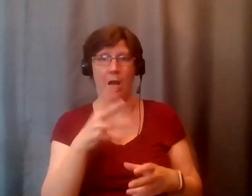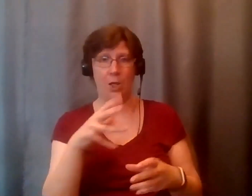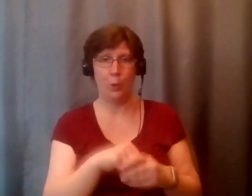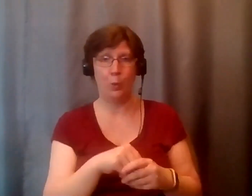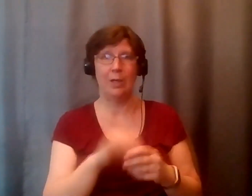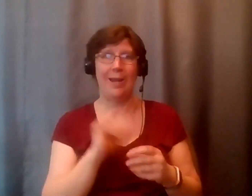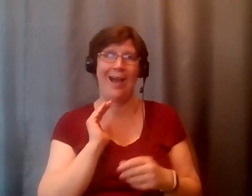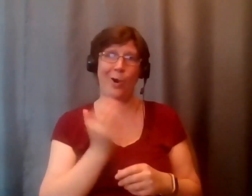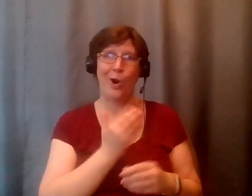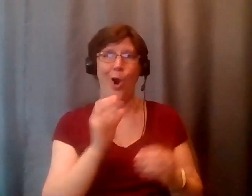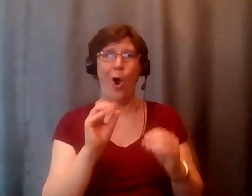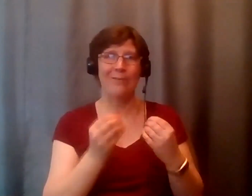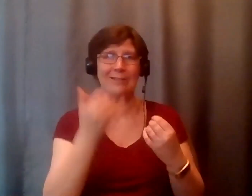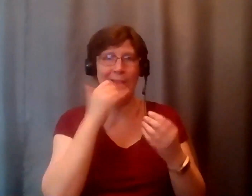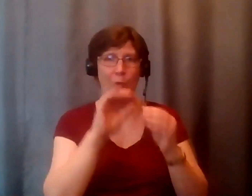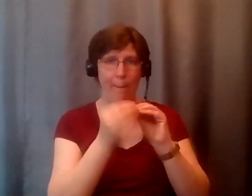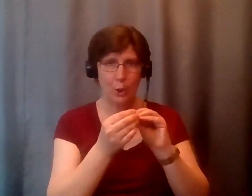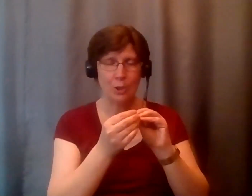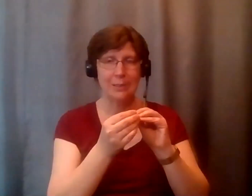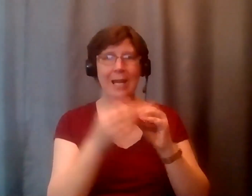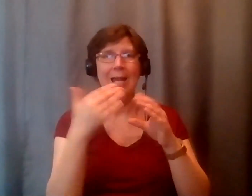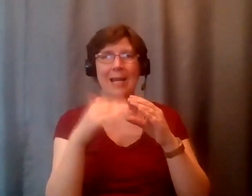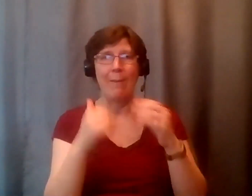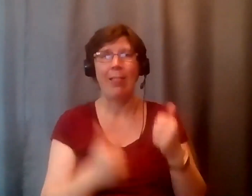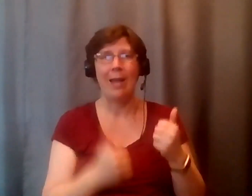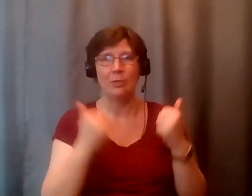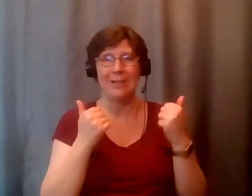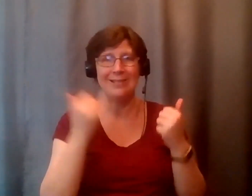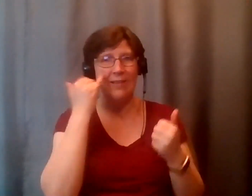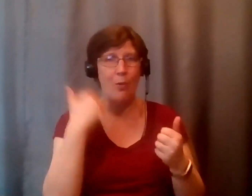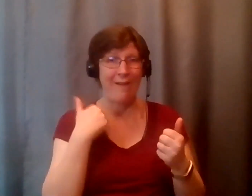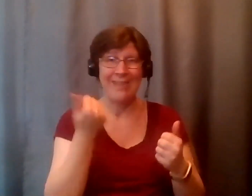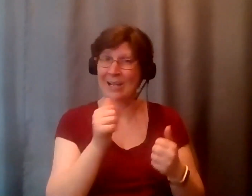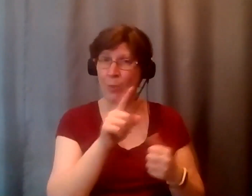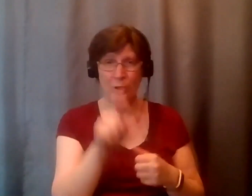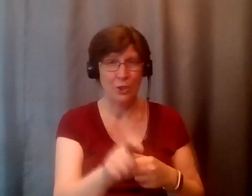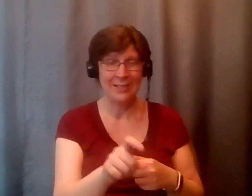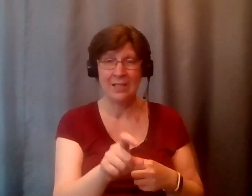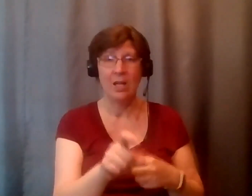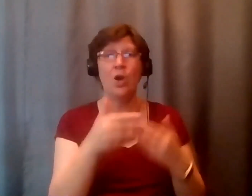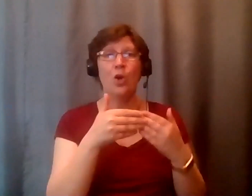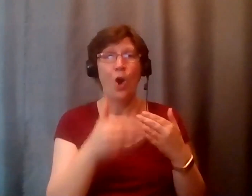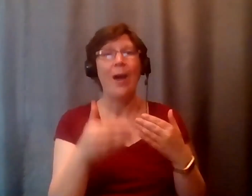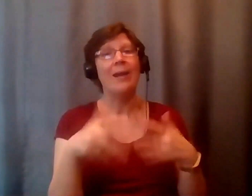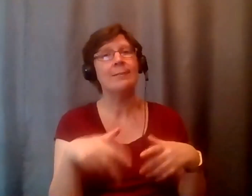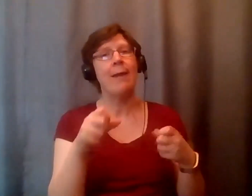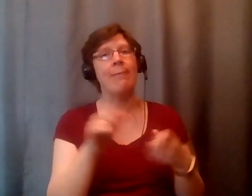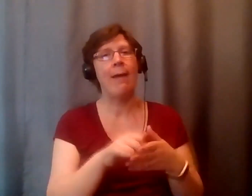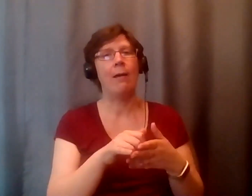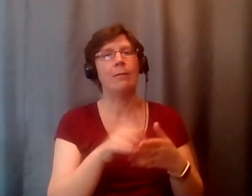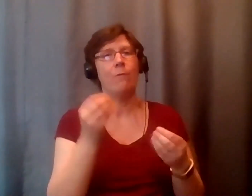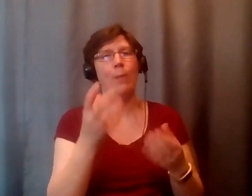our office numbers as well as email addresses. So if you guys have any questions, go ahead and take that information